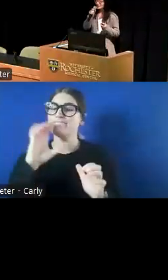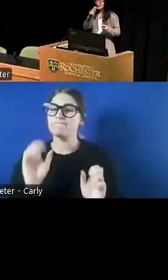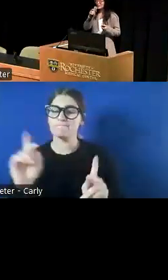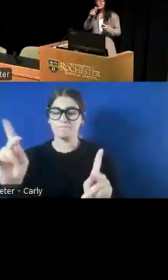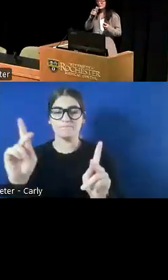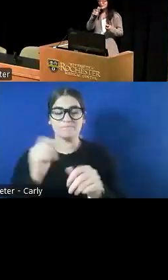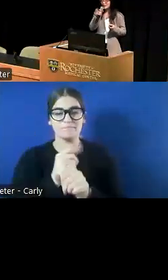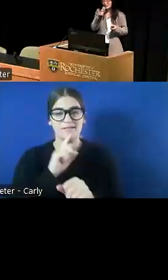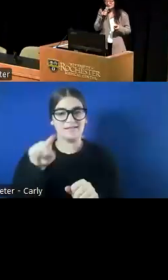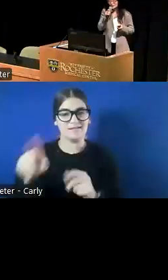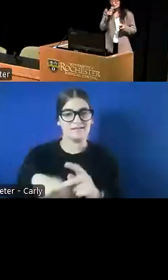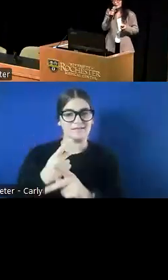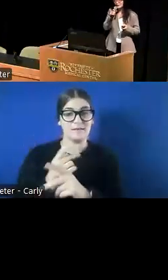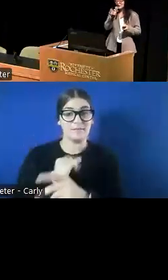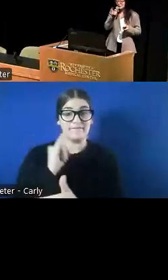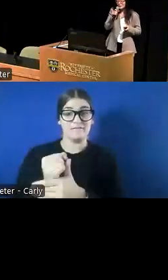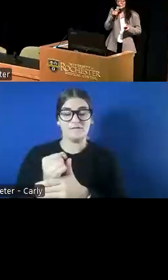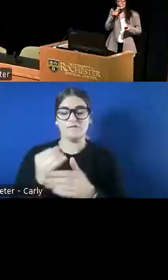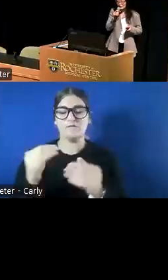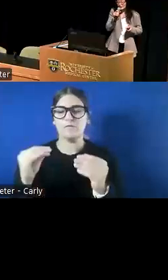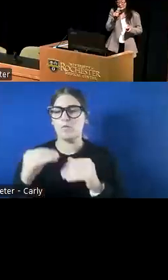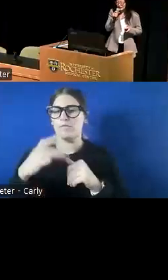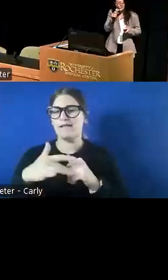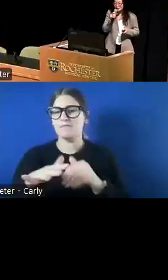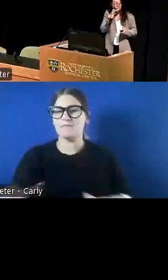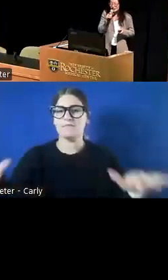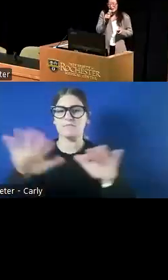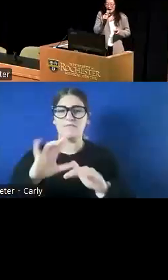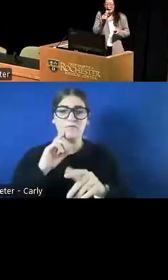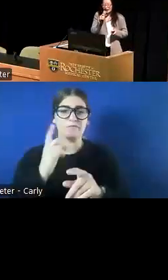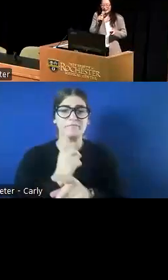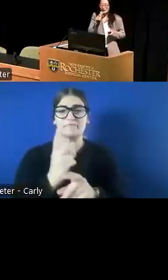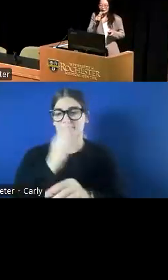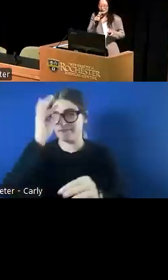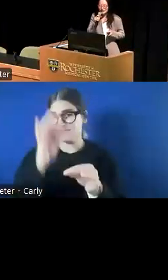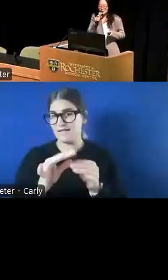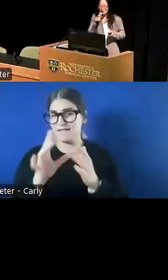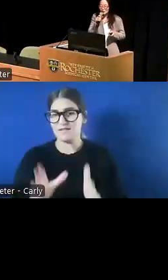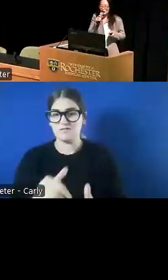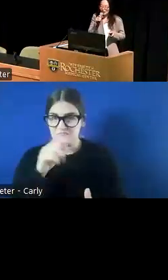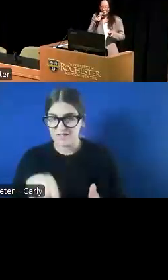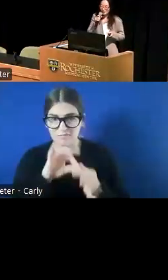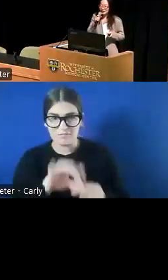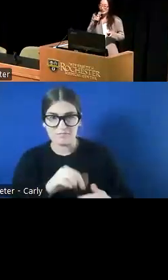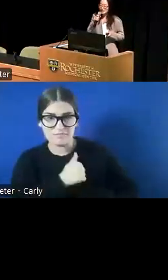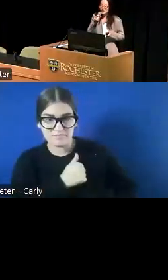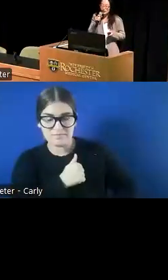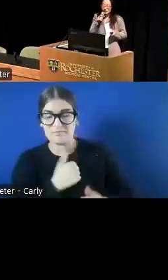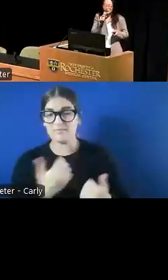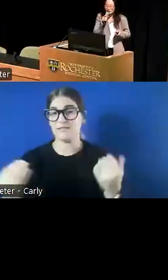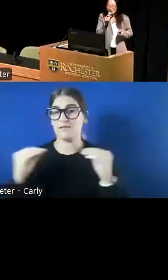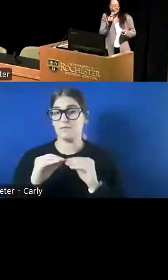to make this type of suicide intervention training available for civilian faith leaders. And I would love to explore more opportunities